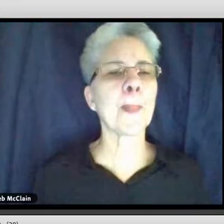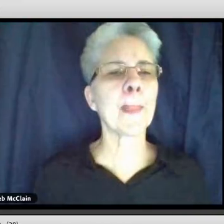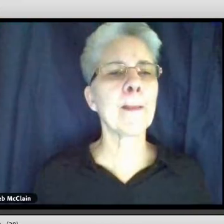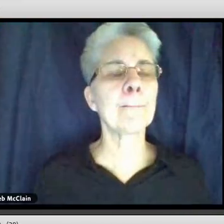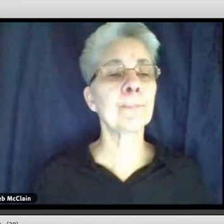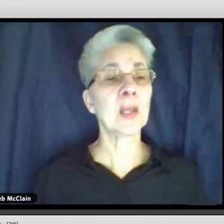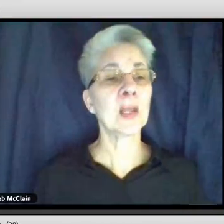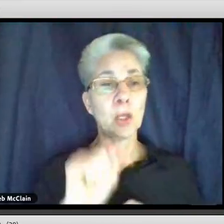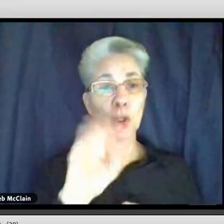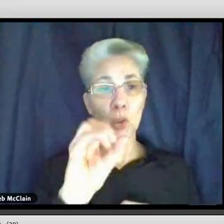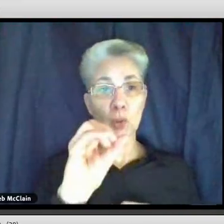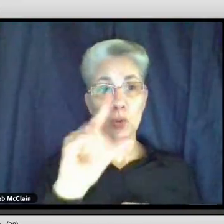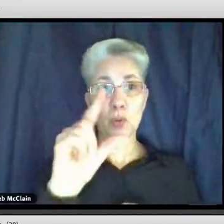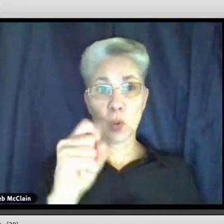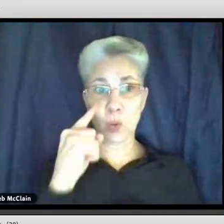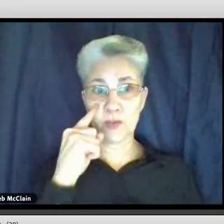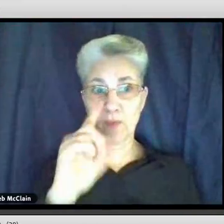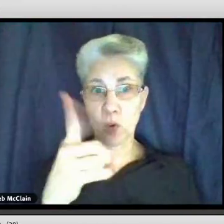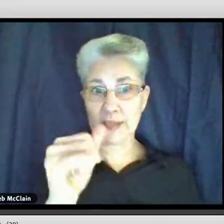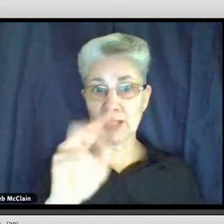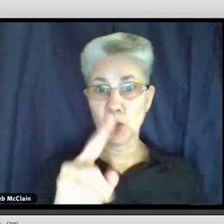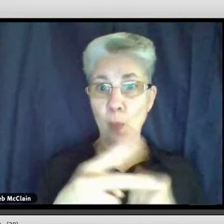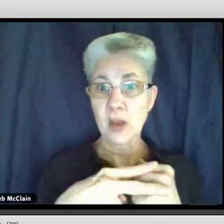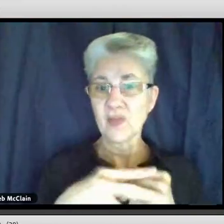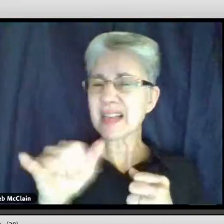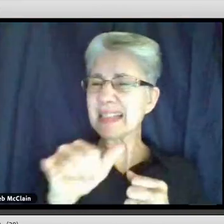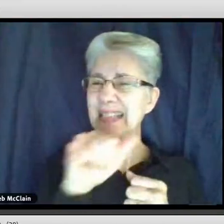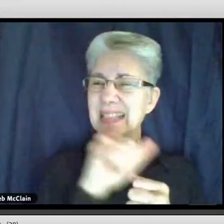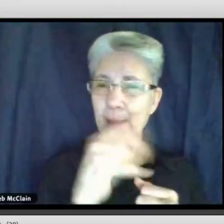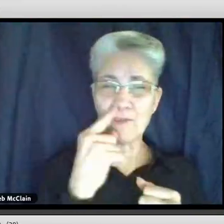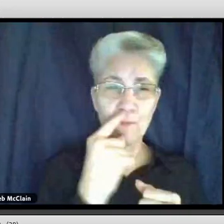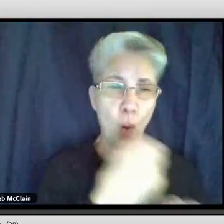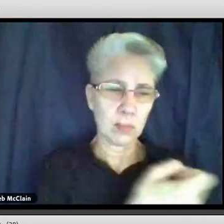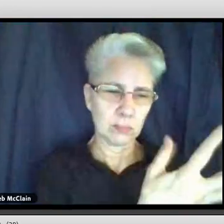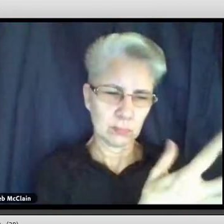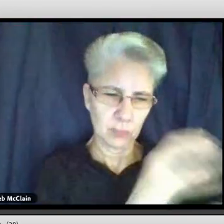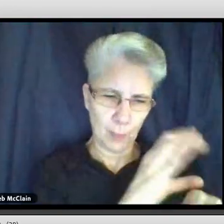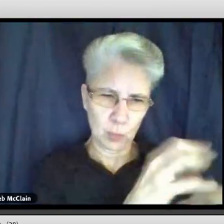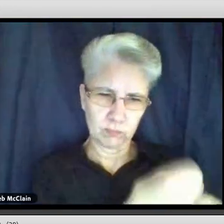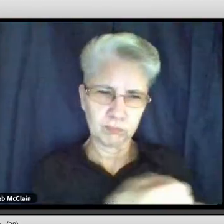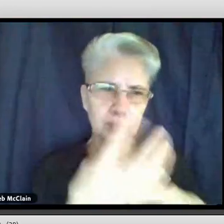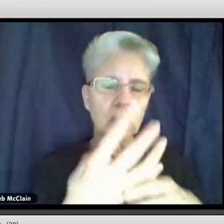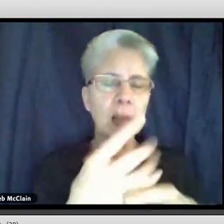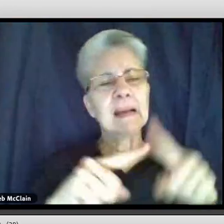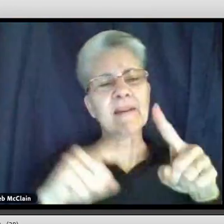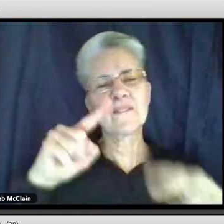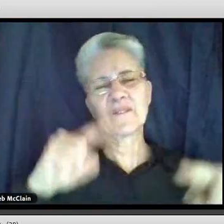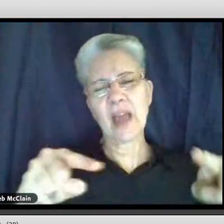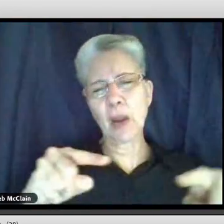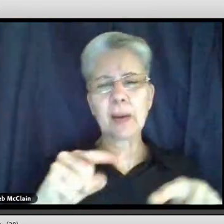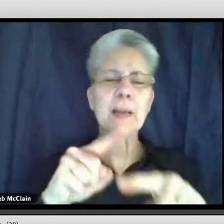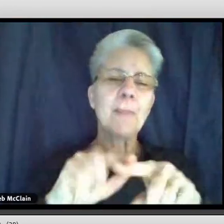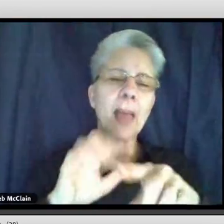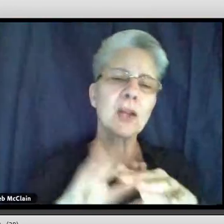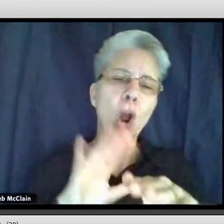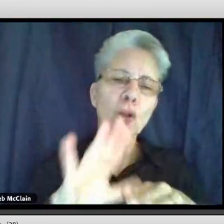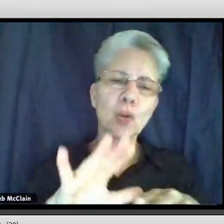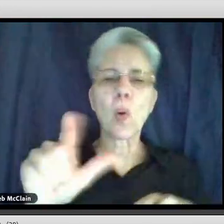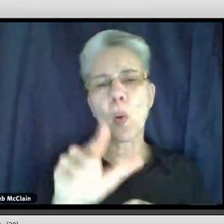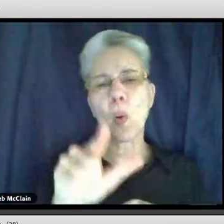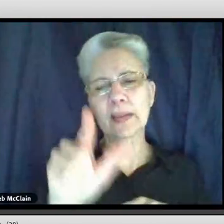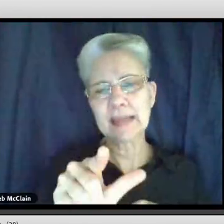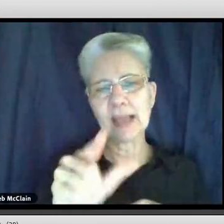The tools of digital preservation, like those of digitization, can vary widely and depend depending upon your